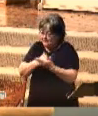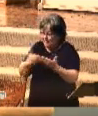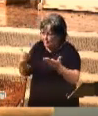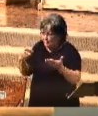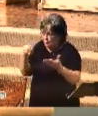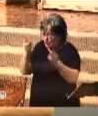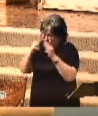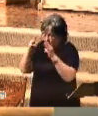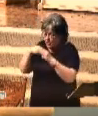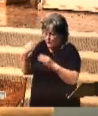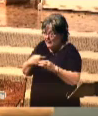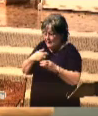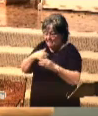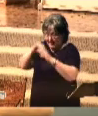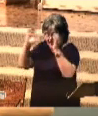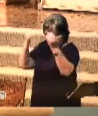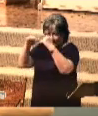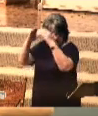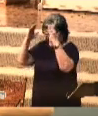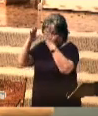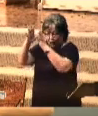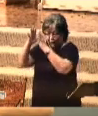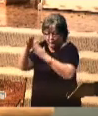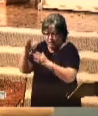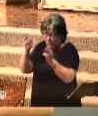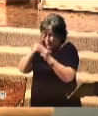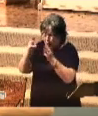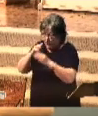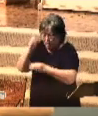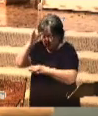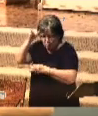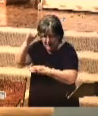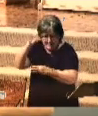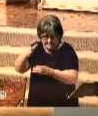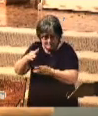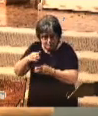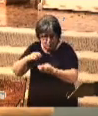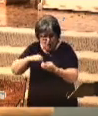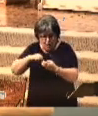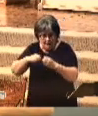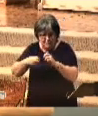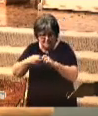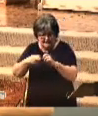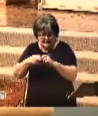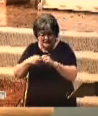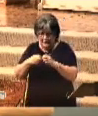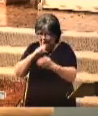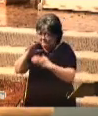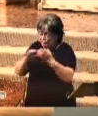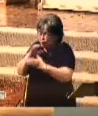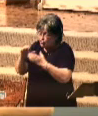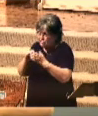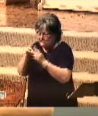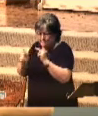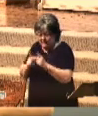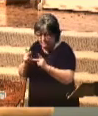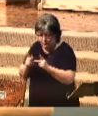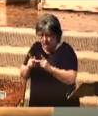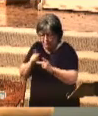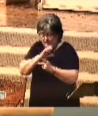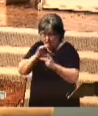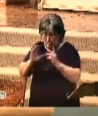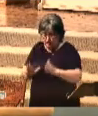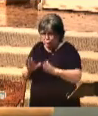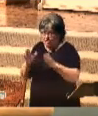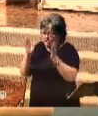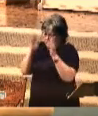We have a Heavenly Father. Worry creates problems. Worry indicates the pagans. Worry confuses people. You know, if a Christian is